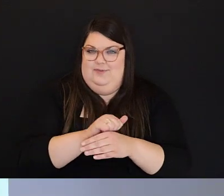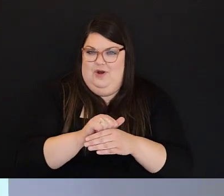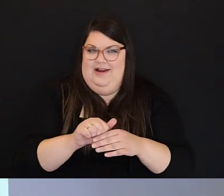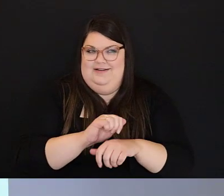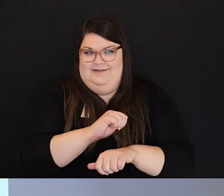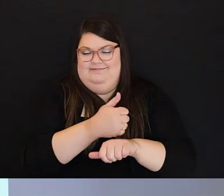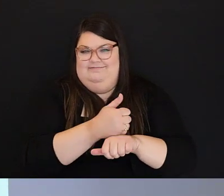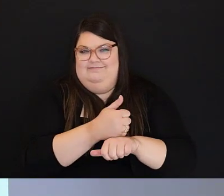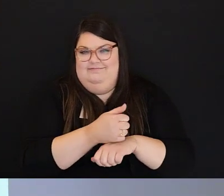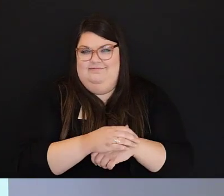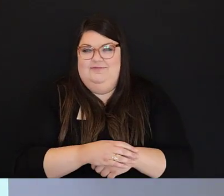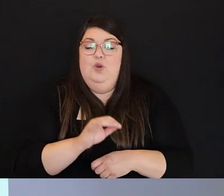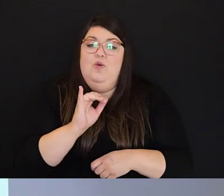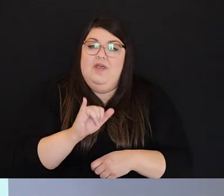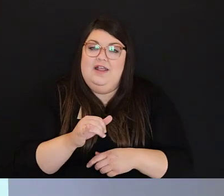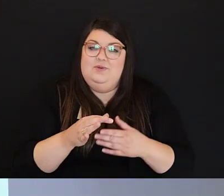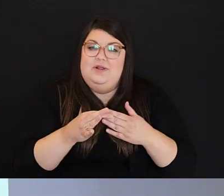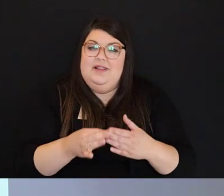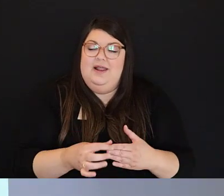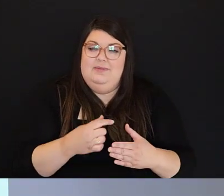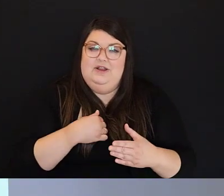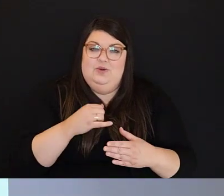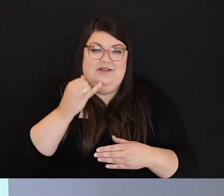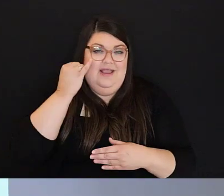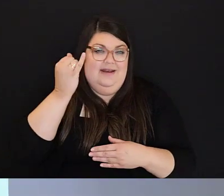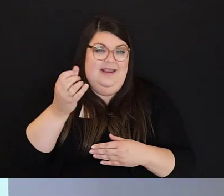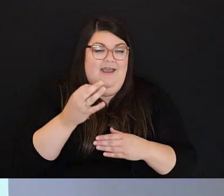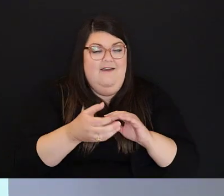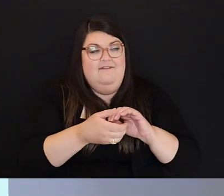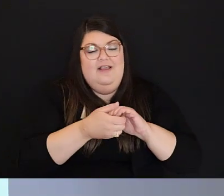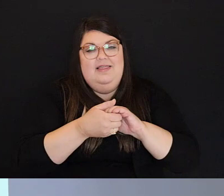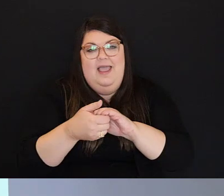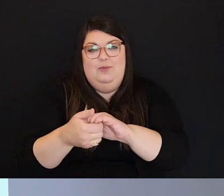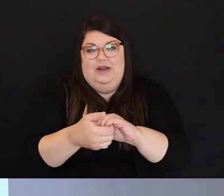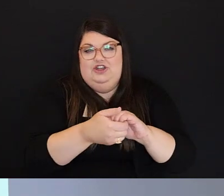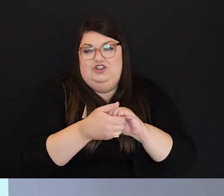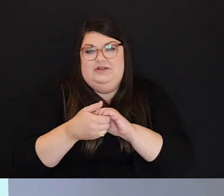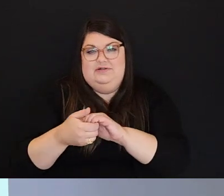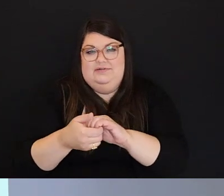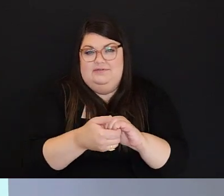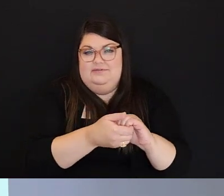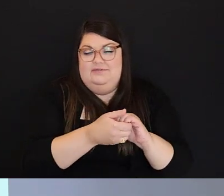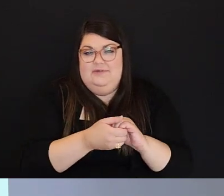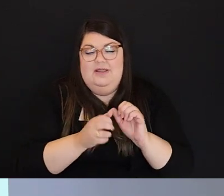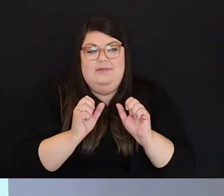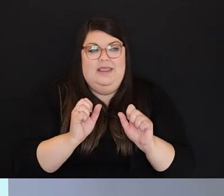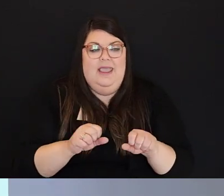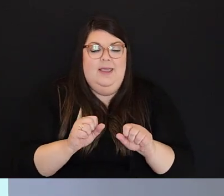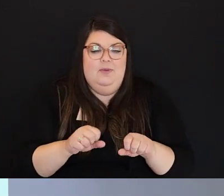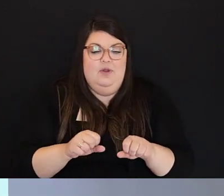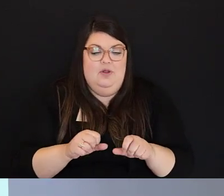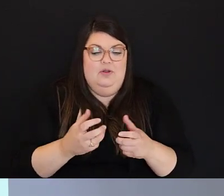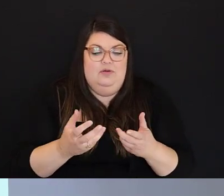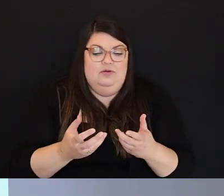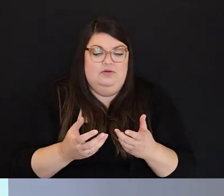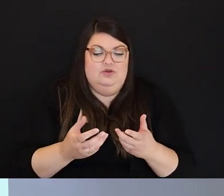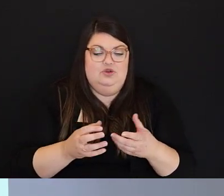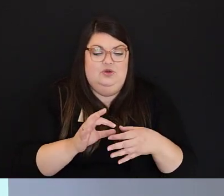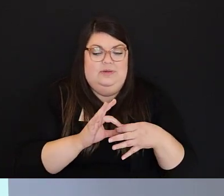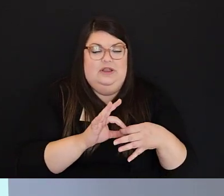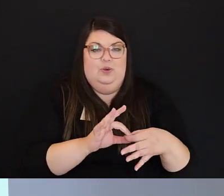And so then it's like, that's what's led me to this idea of collaboration and being able to be